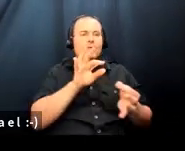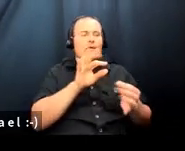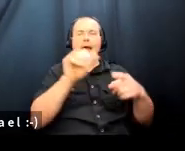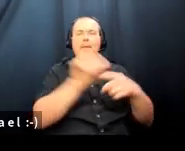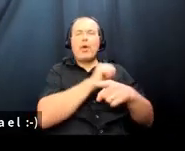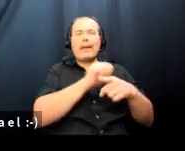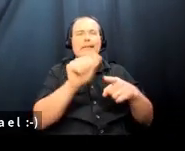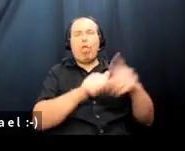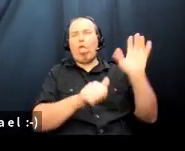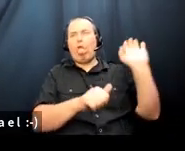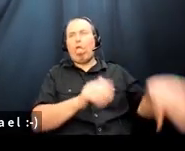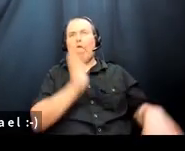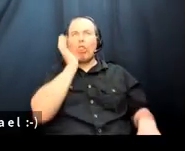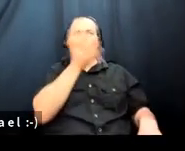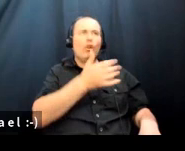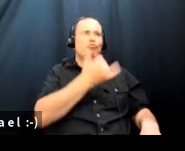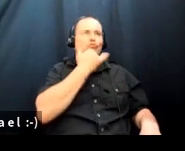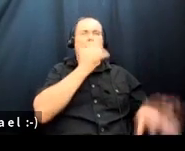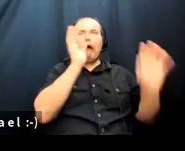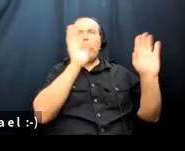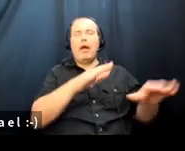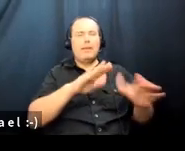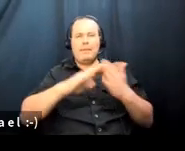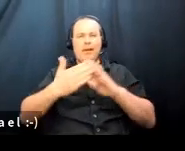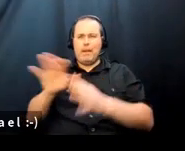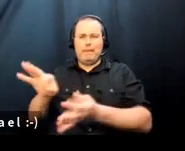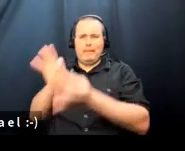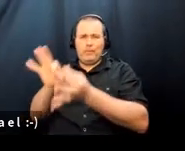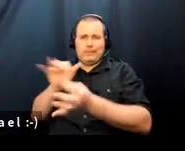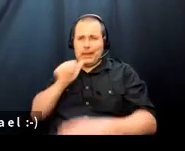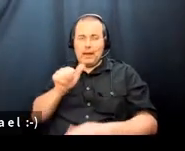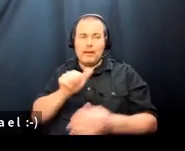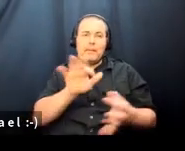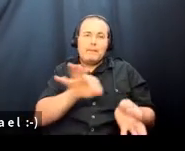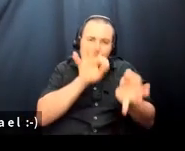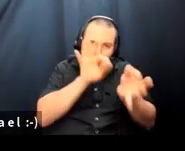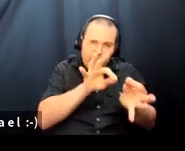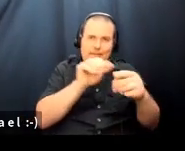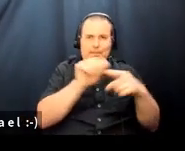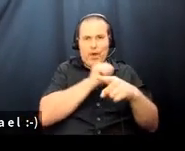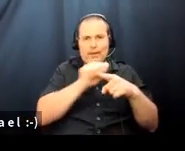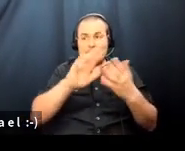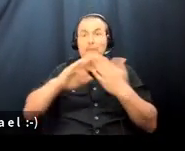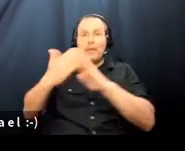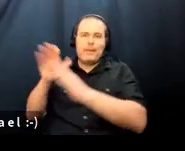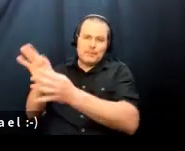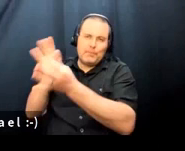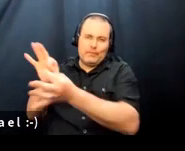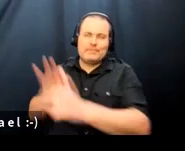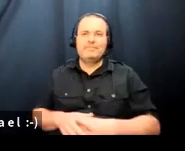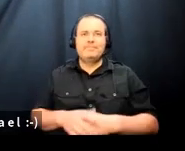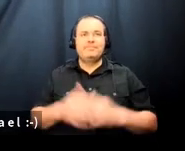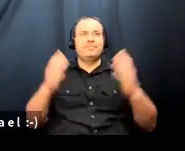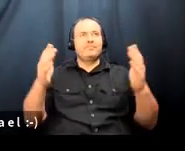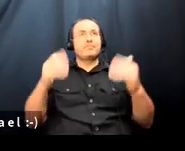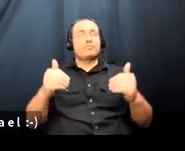perfect. Okay, next slide, please. So here are some of the things that developmentally a child with